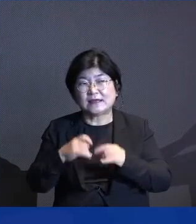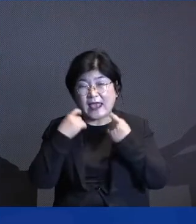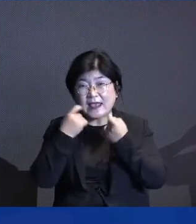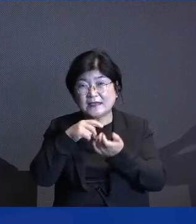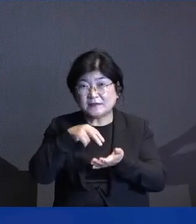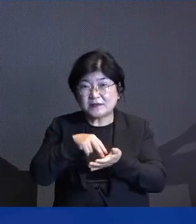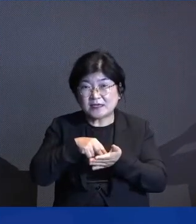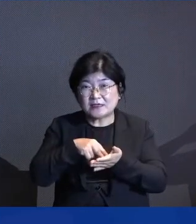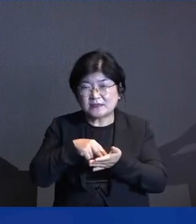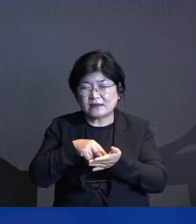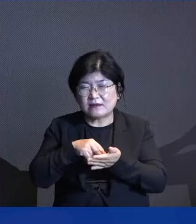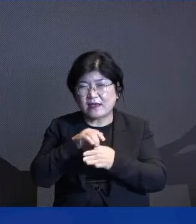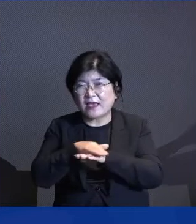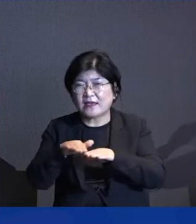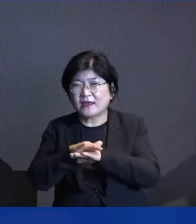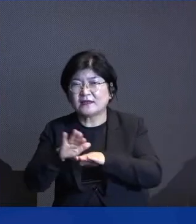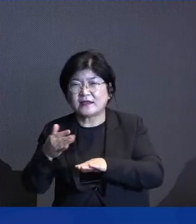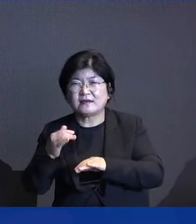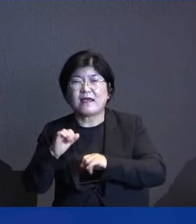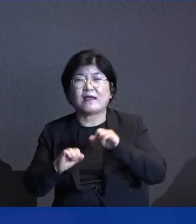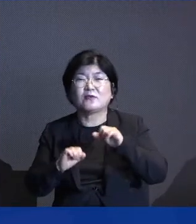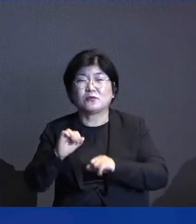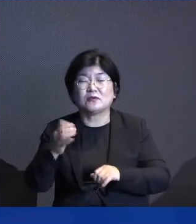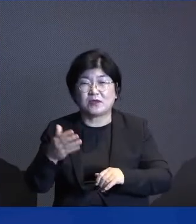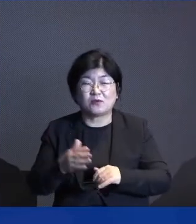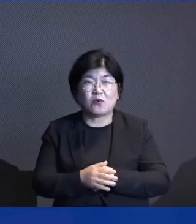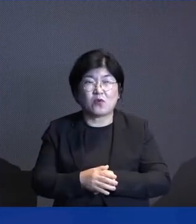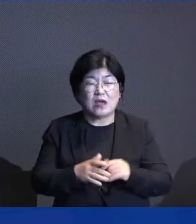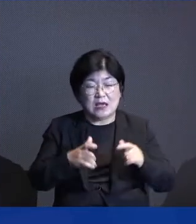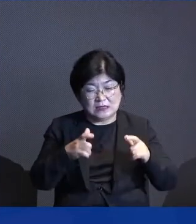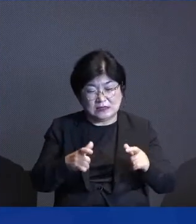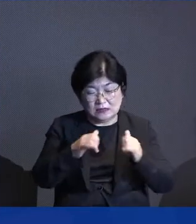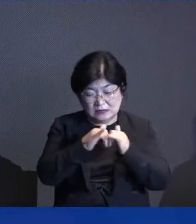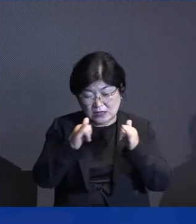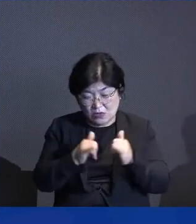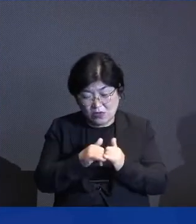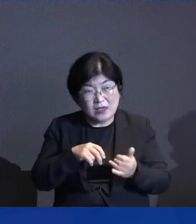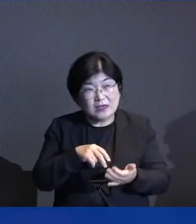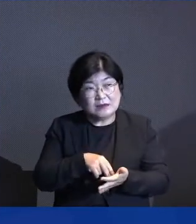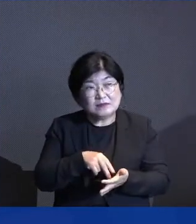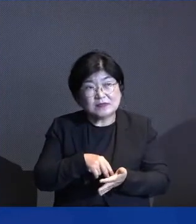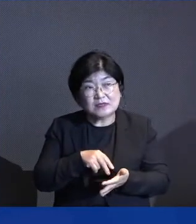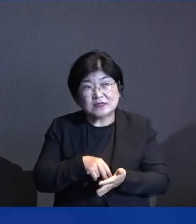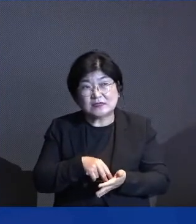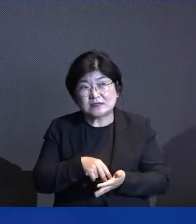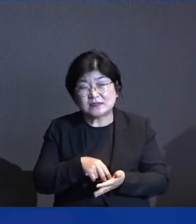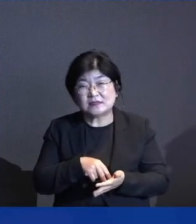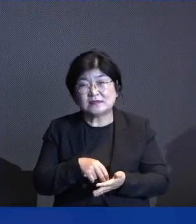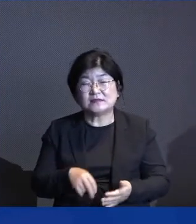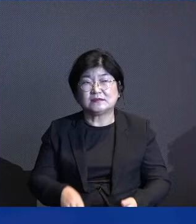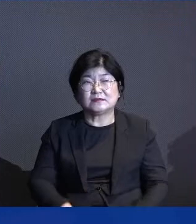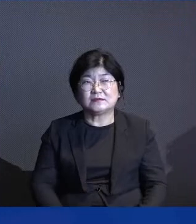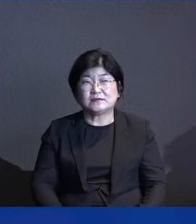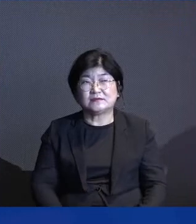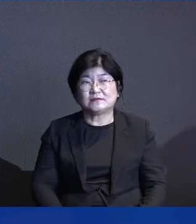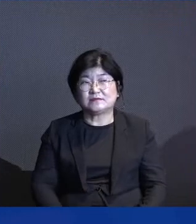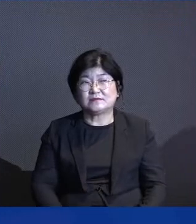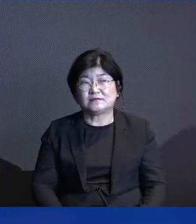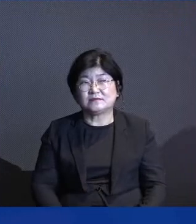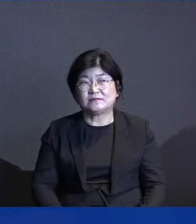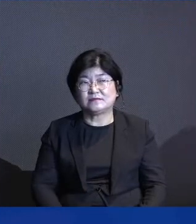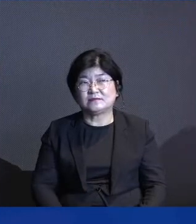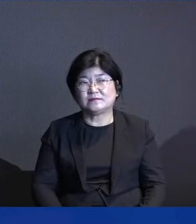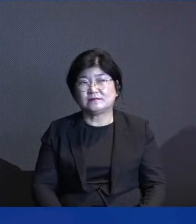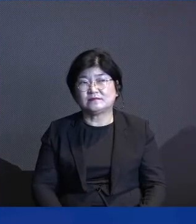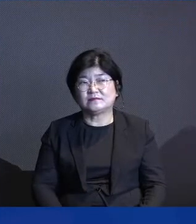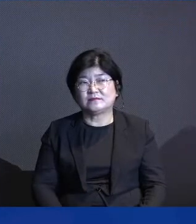society where people can, as in the presentation of Dr.